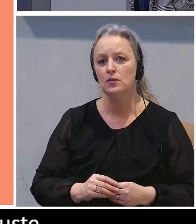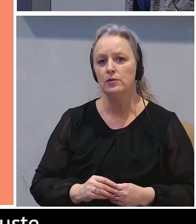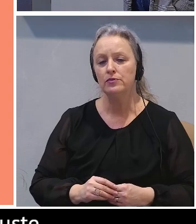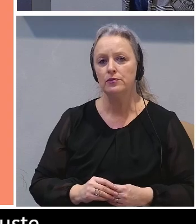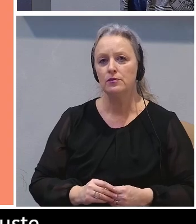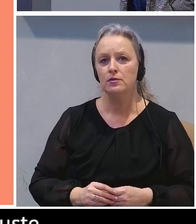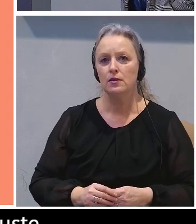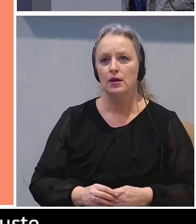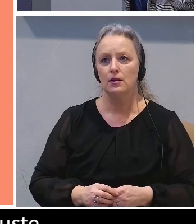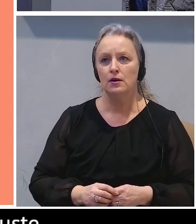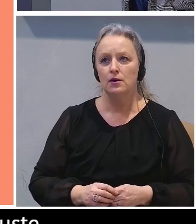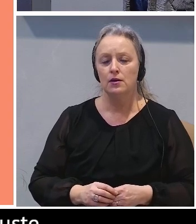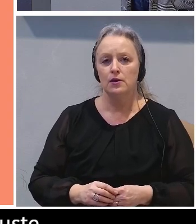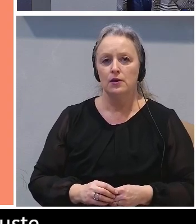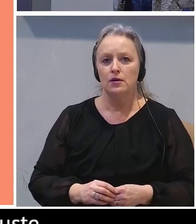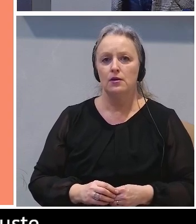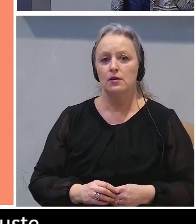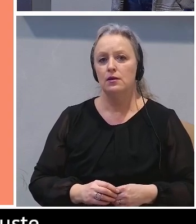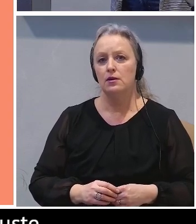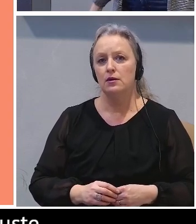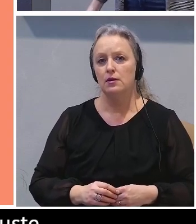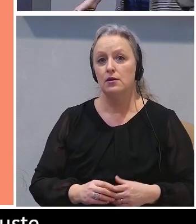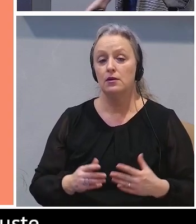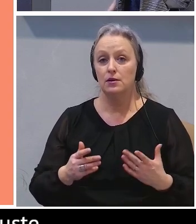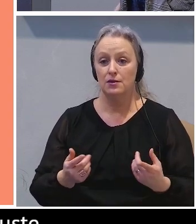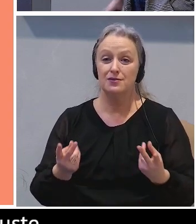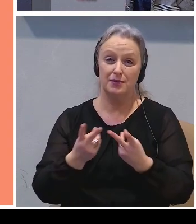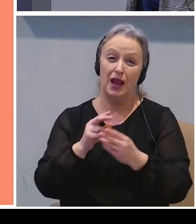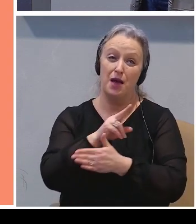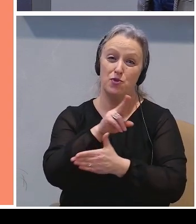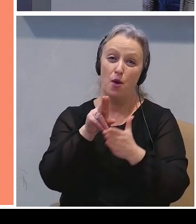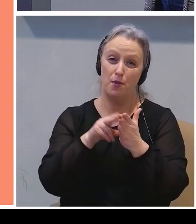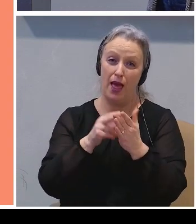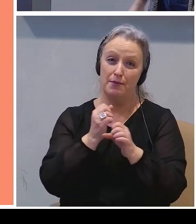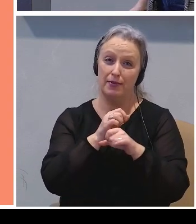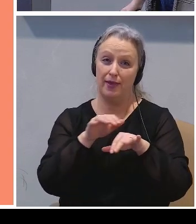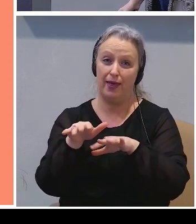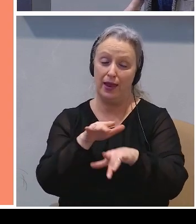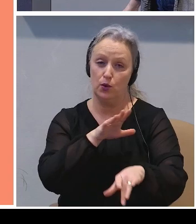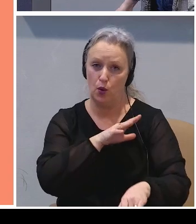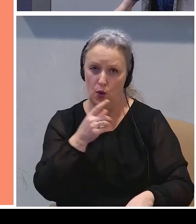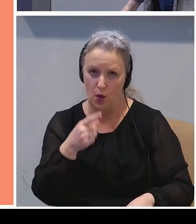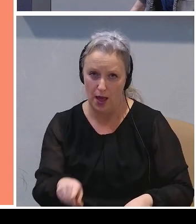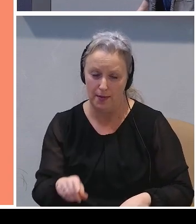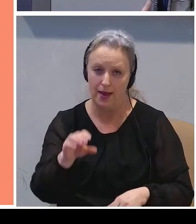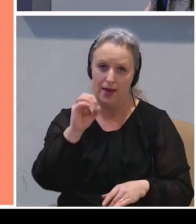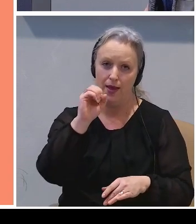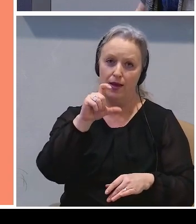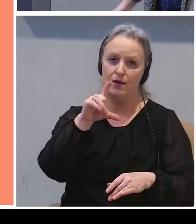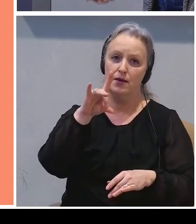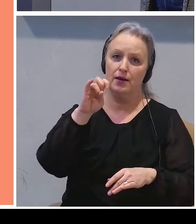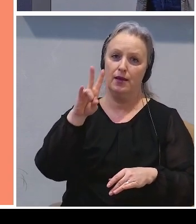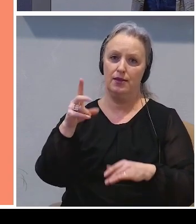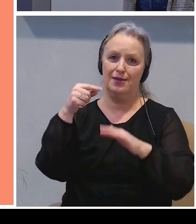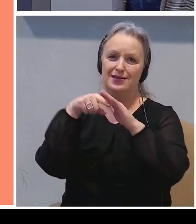Europe. And then other activities we are involved is, for instance, the organization of the ECRIN Clinical Trials Unit